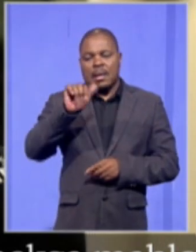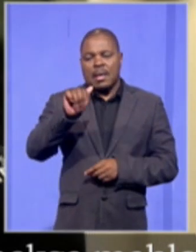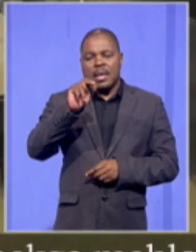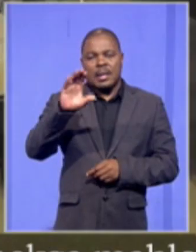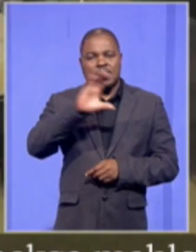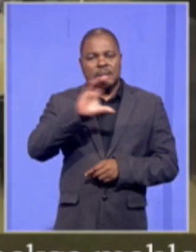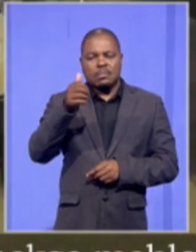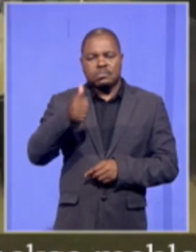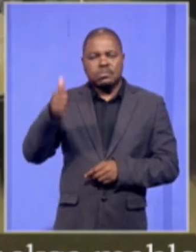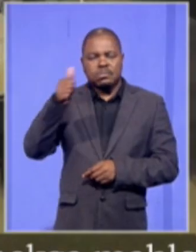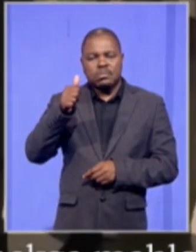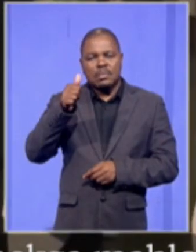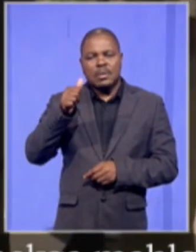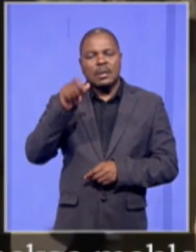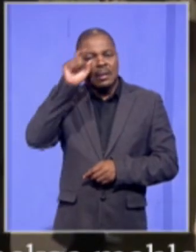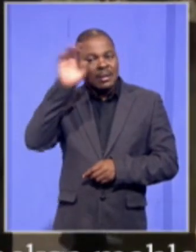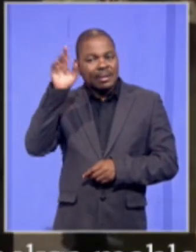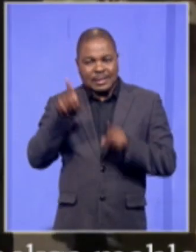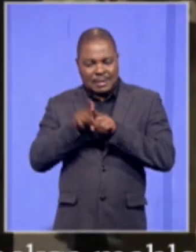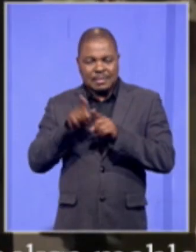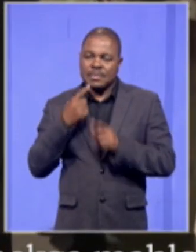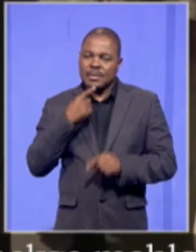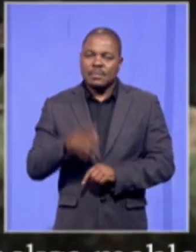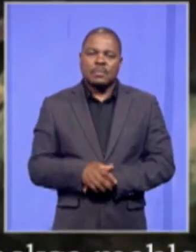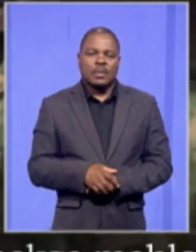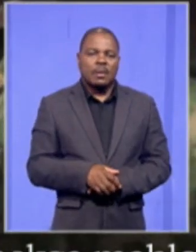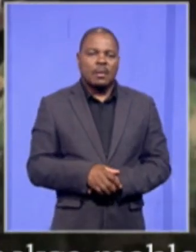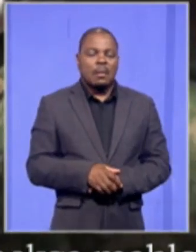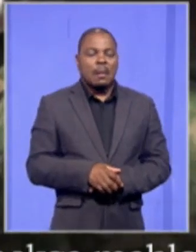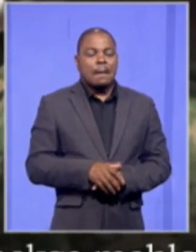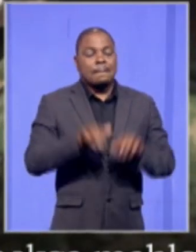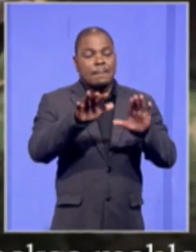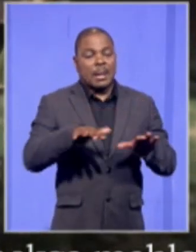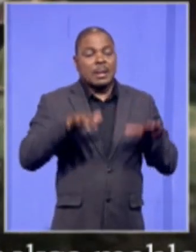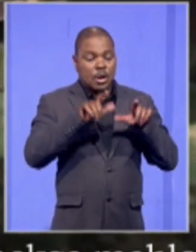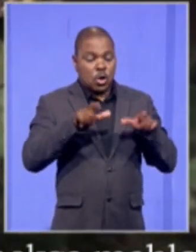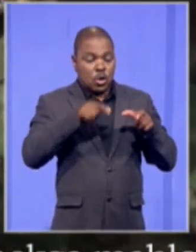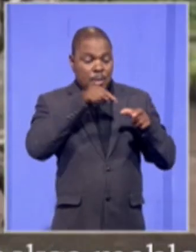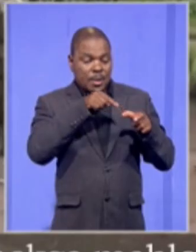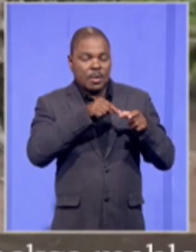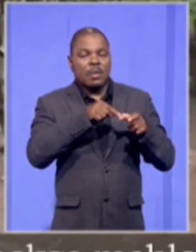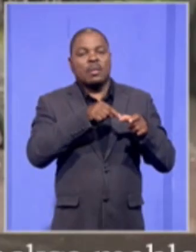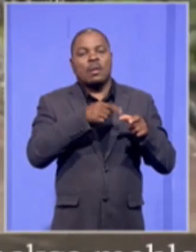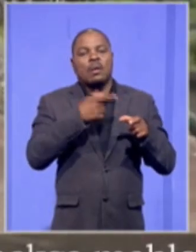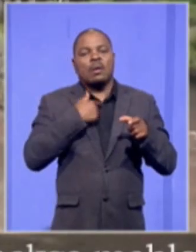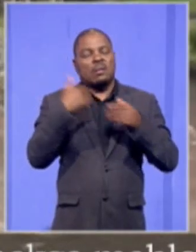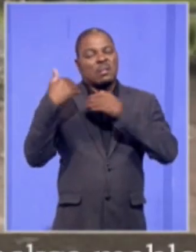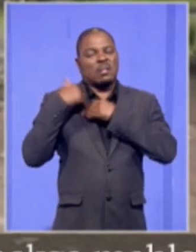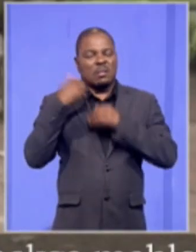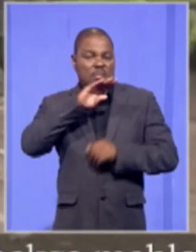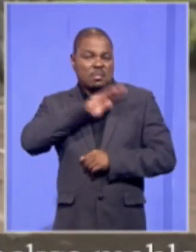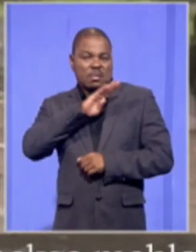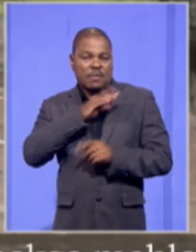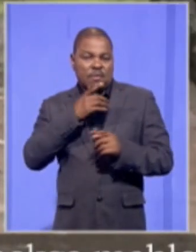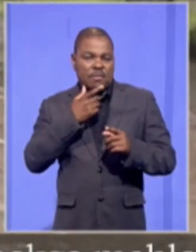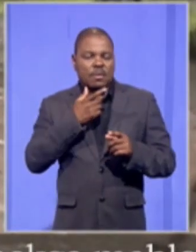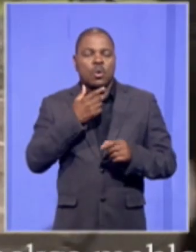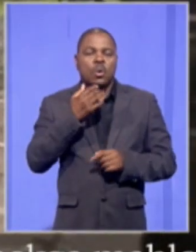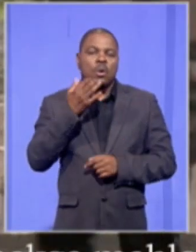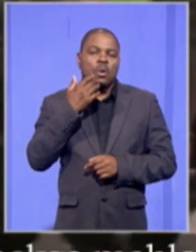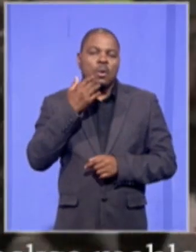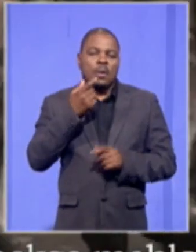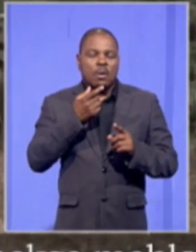ANC. Modulasetulo wa komiti ya palamente ya tša sešole le bomahlwa di bona o re Tona Motshekga o tla tšwelela pele